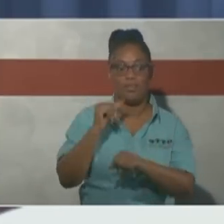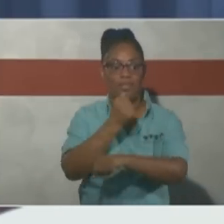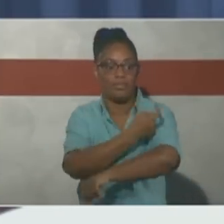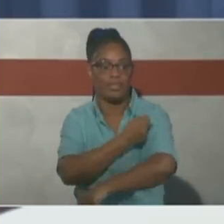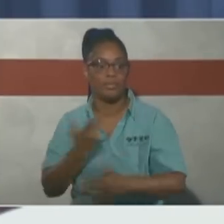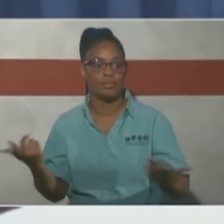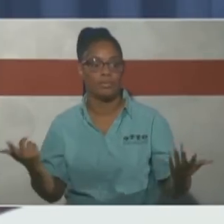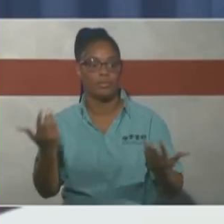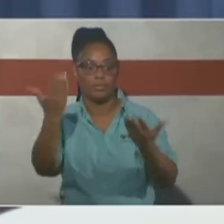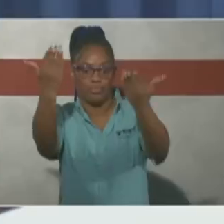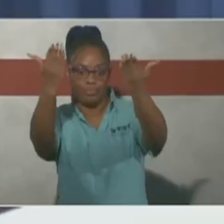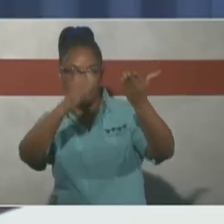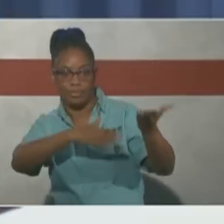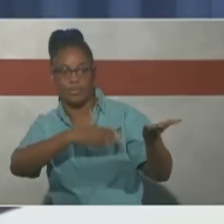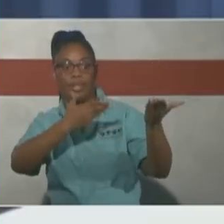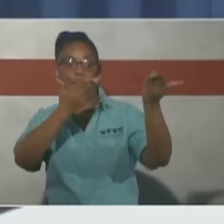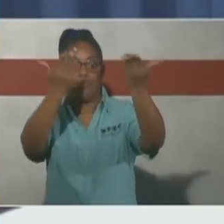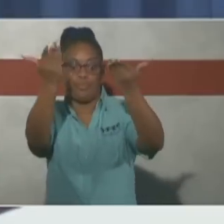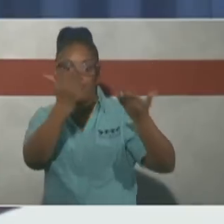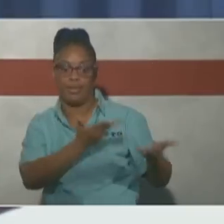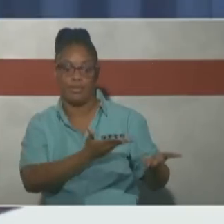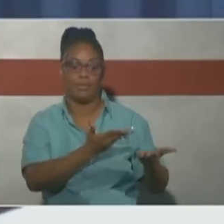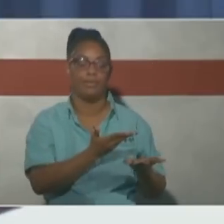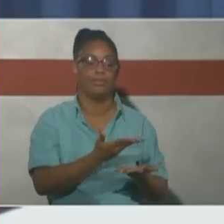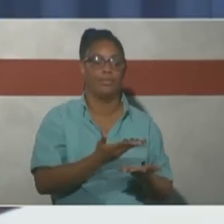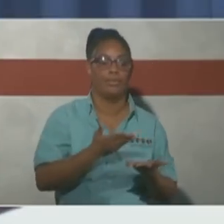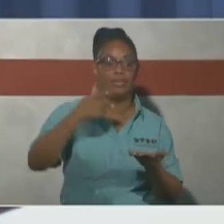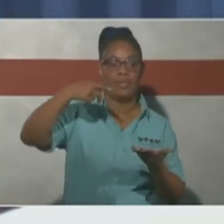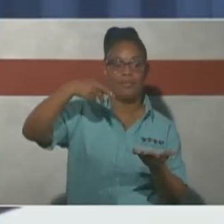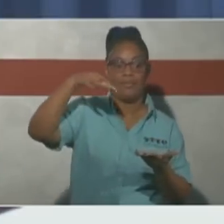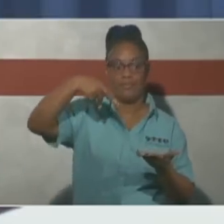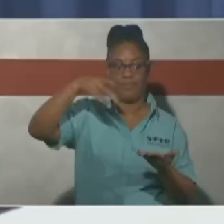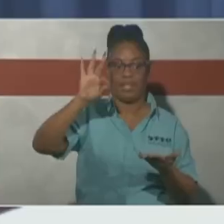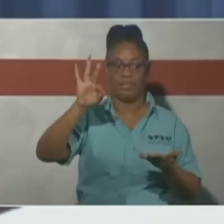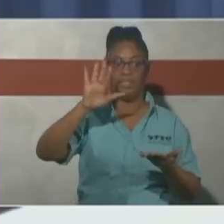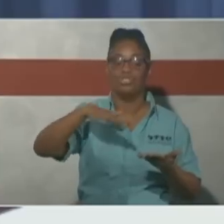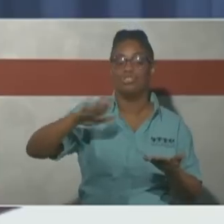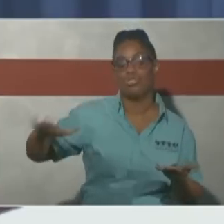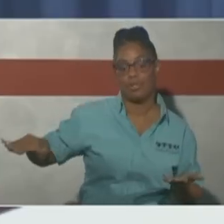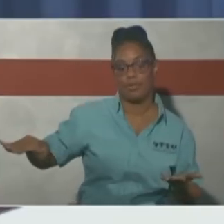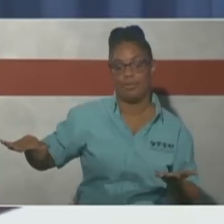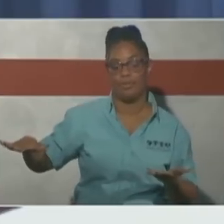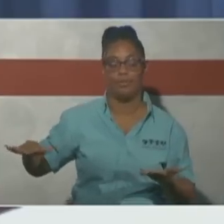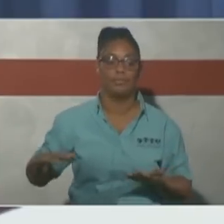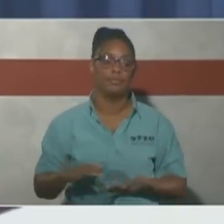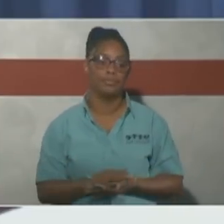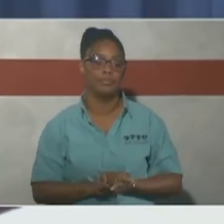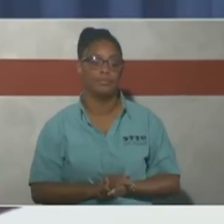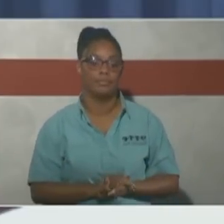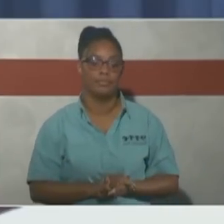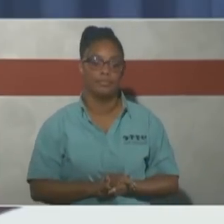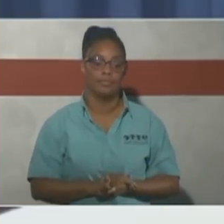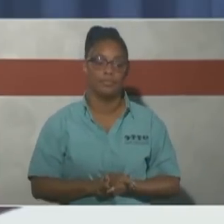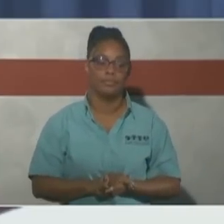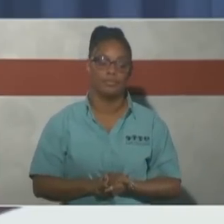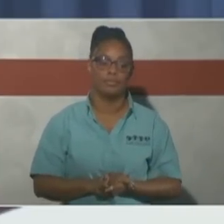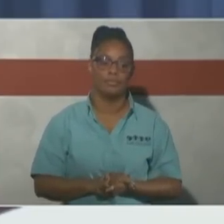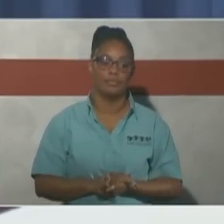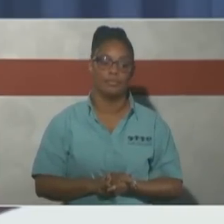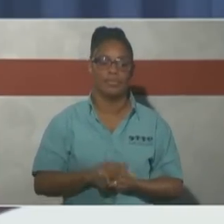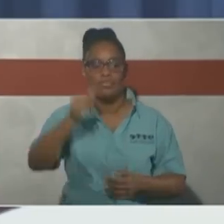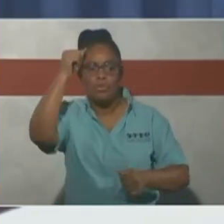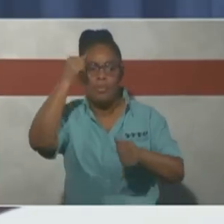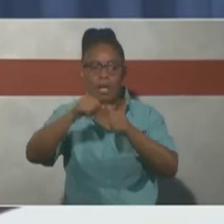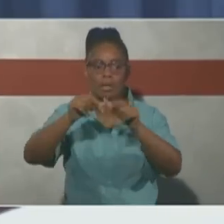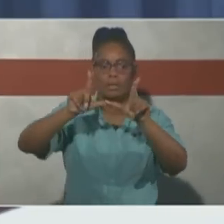185,286 expiring in May, July 2023. Now, the question is,